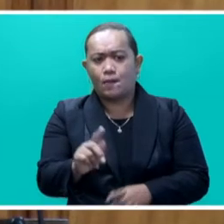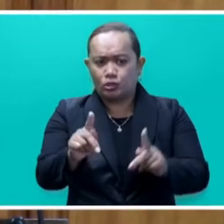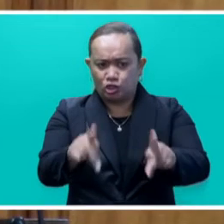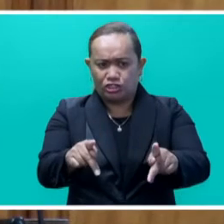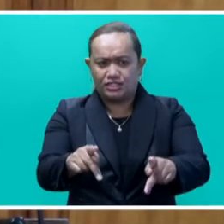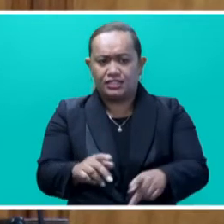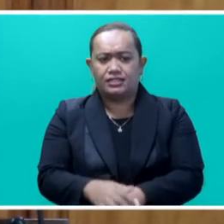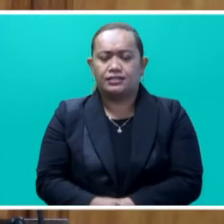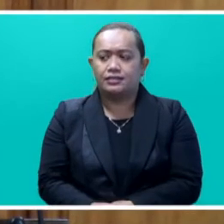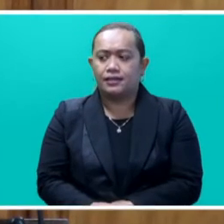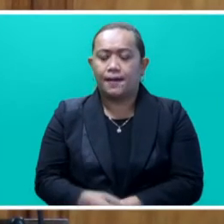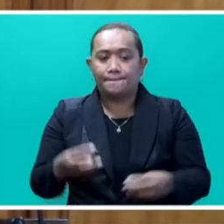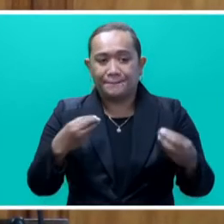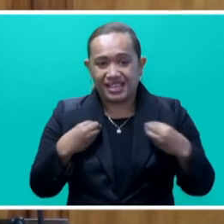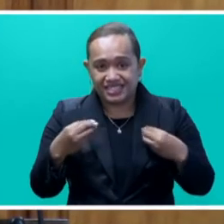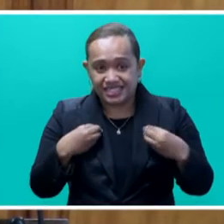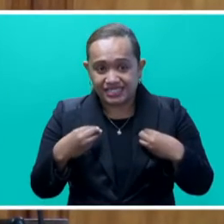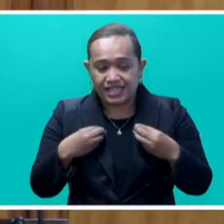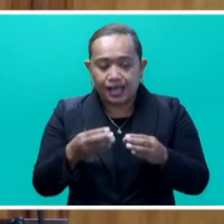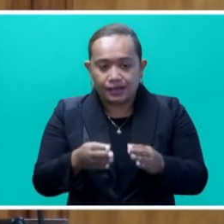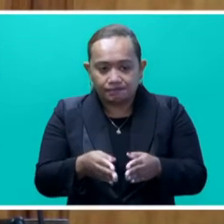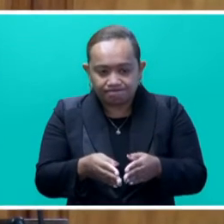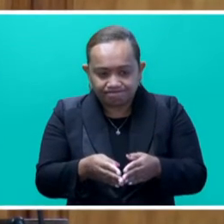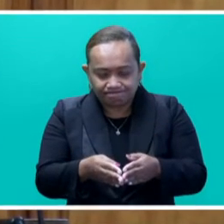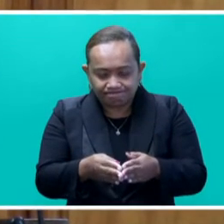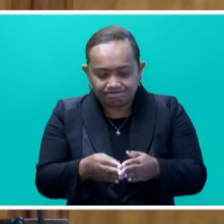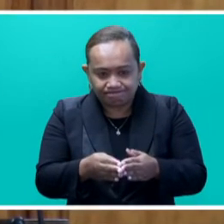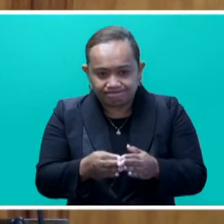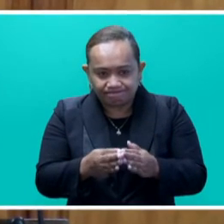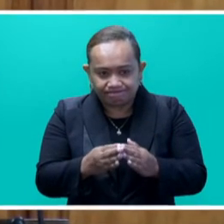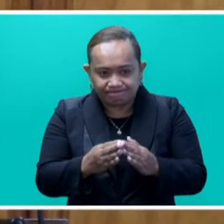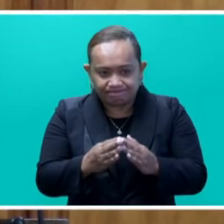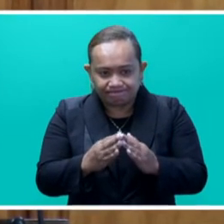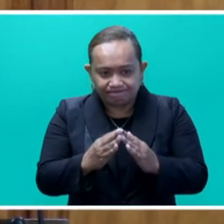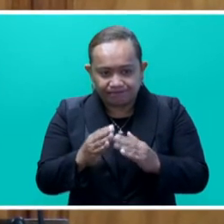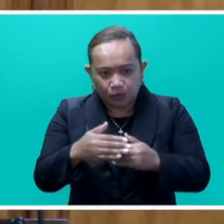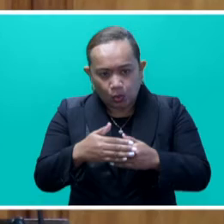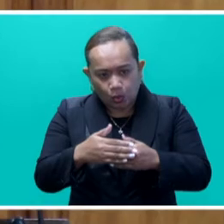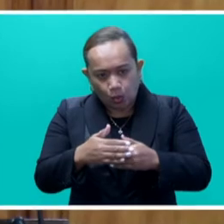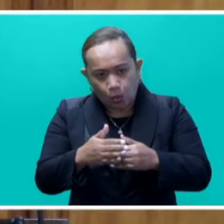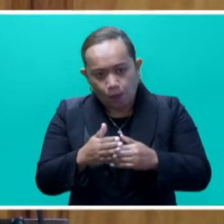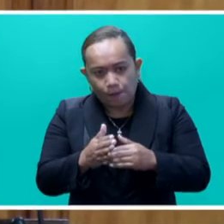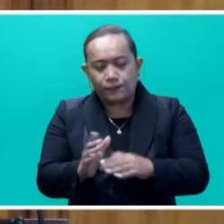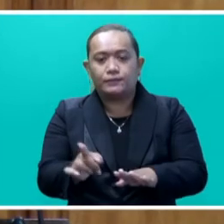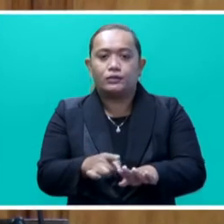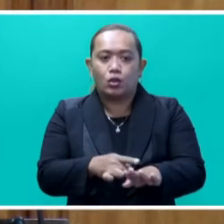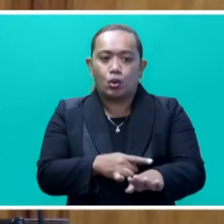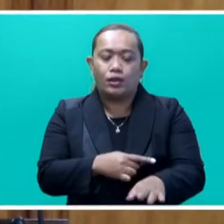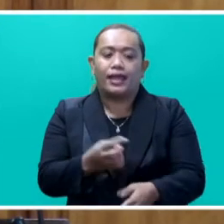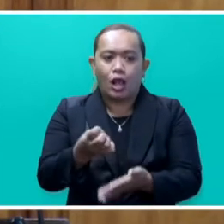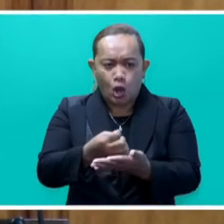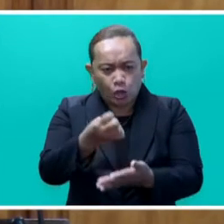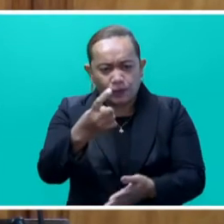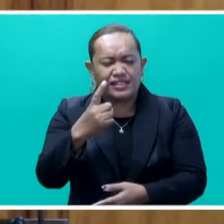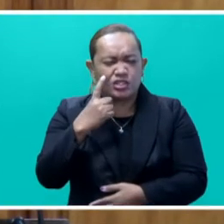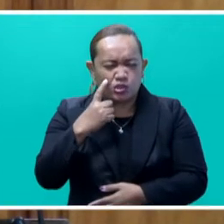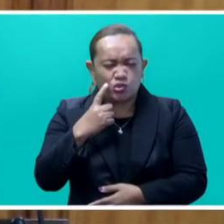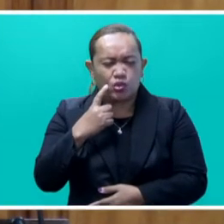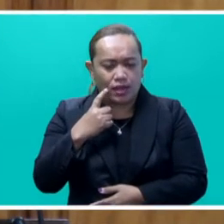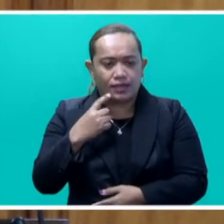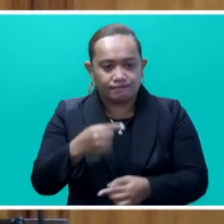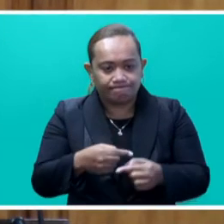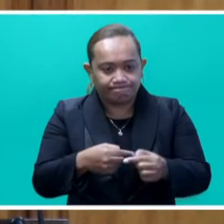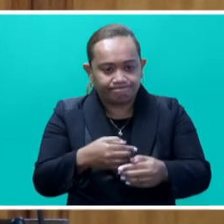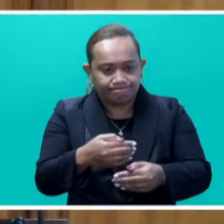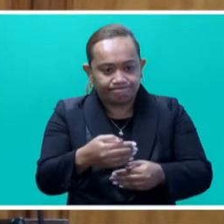Businesses are slowly but surely opening up. The economy is churning, and if we all work